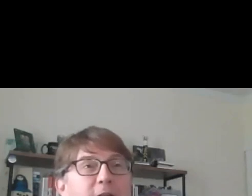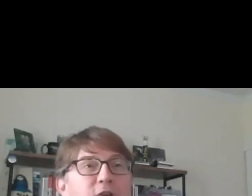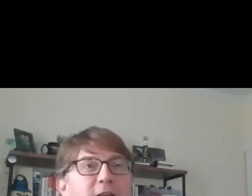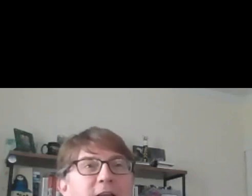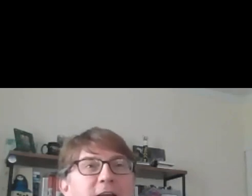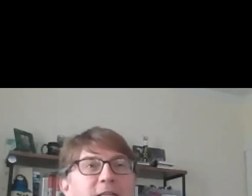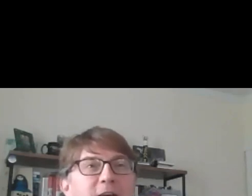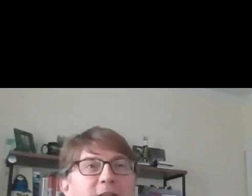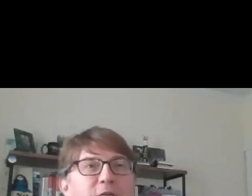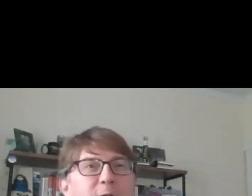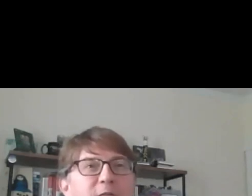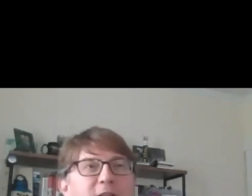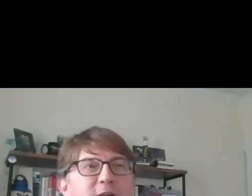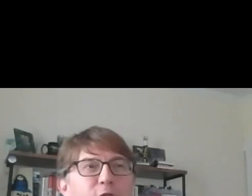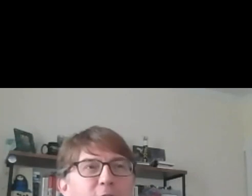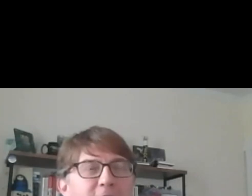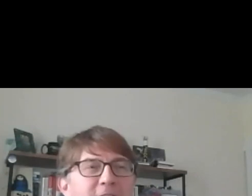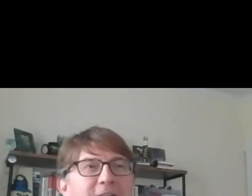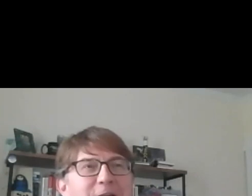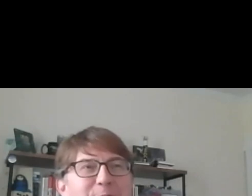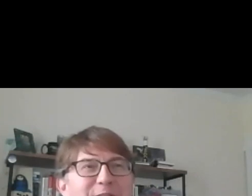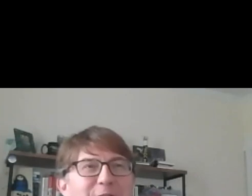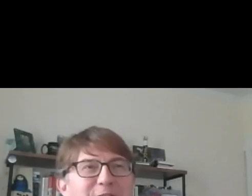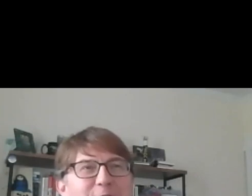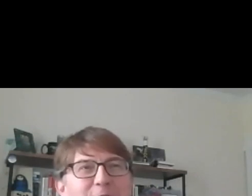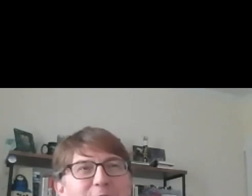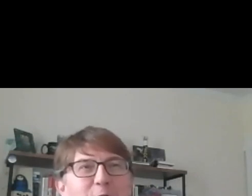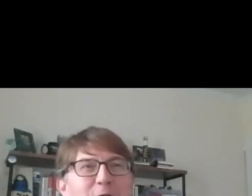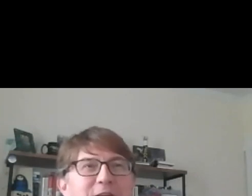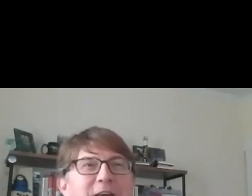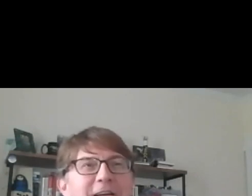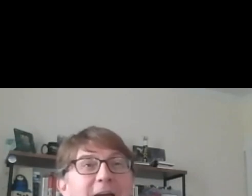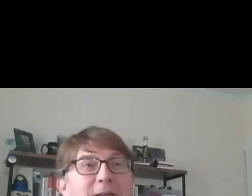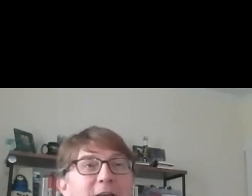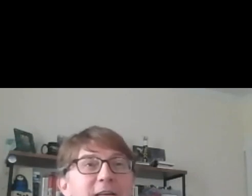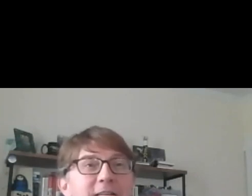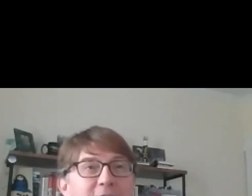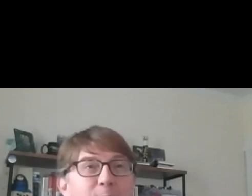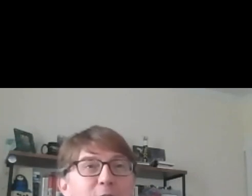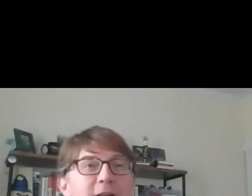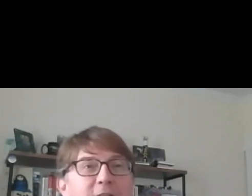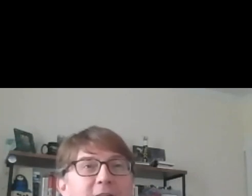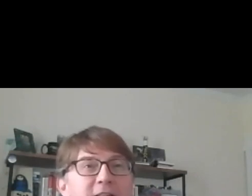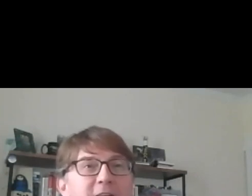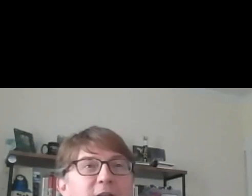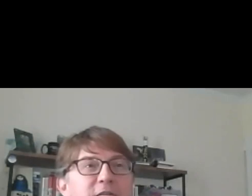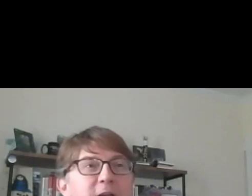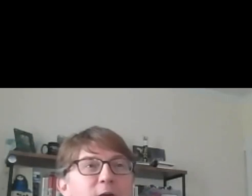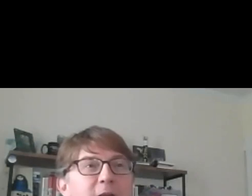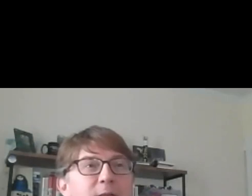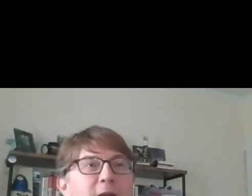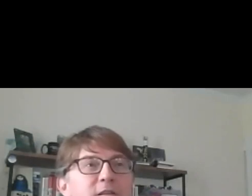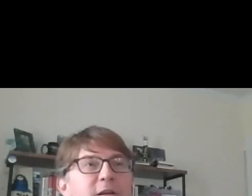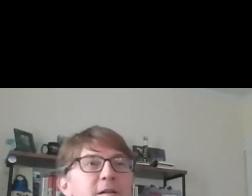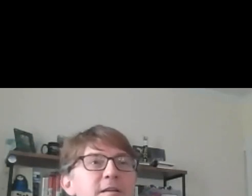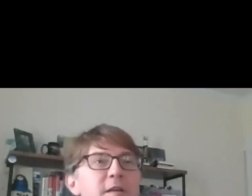without acknowledging the disturbing events in Ukraine. Here at the Mansfield Center, we are, of course, guided by the example and legacy of